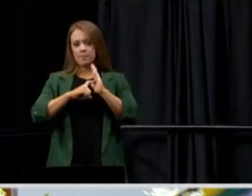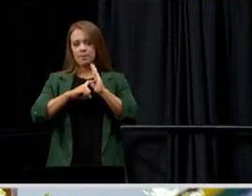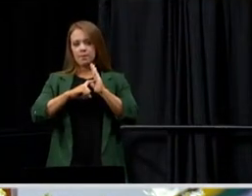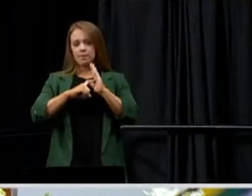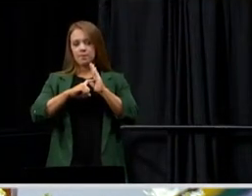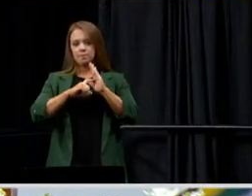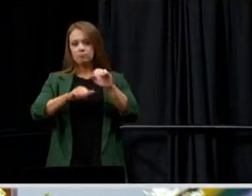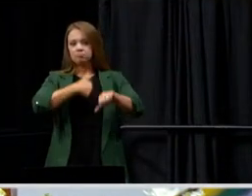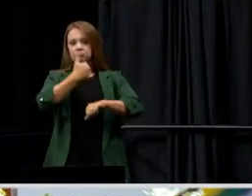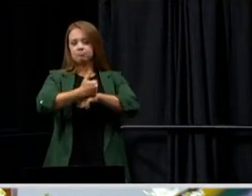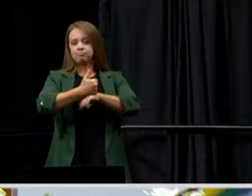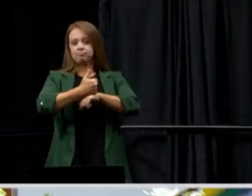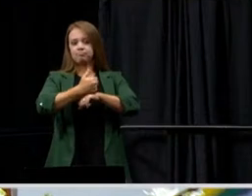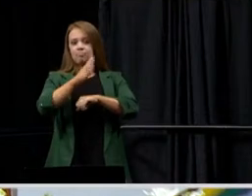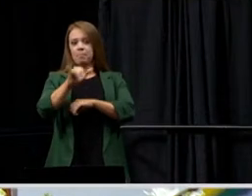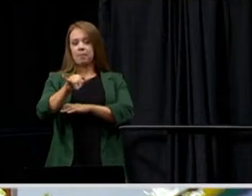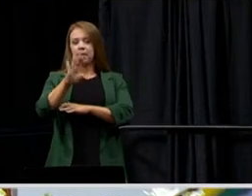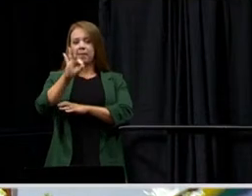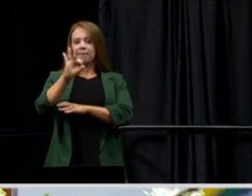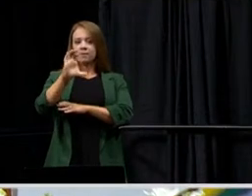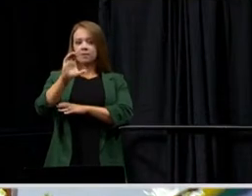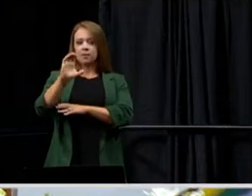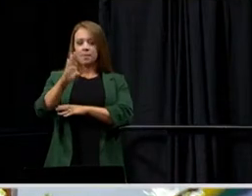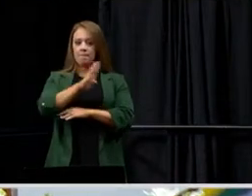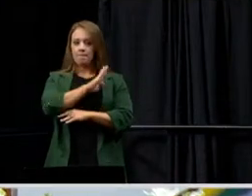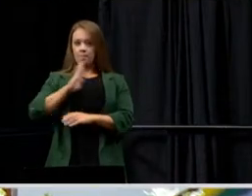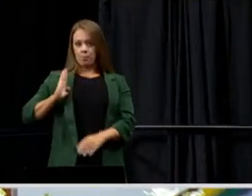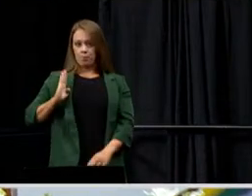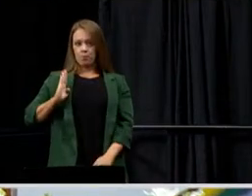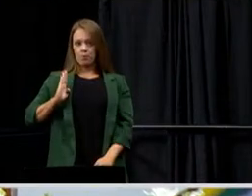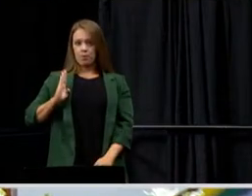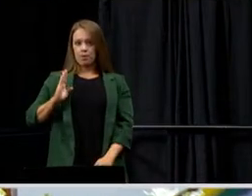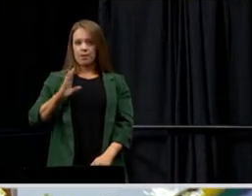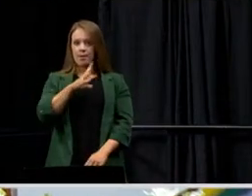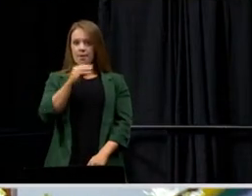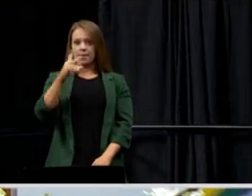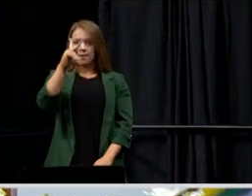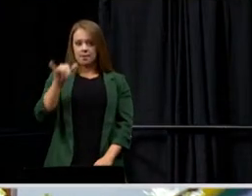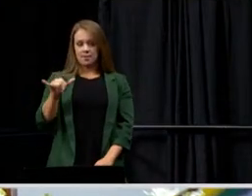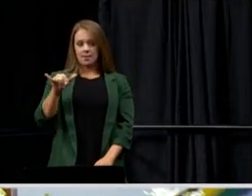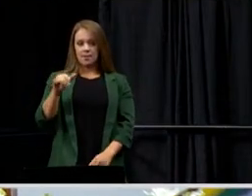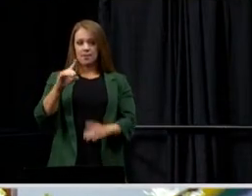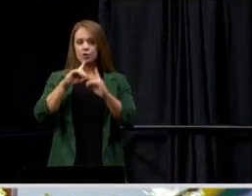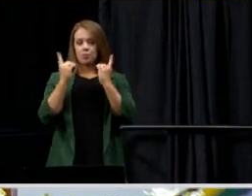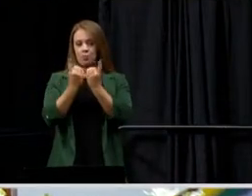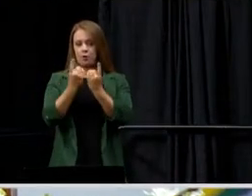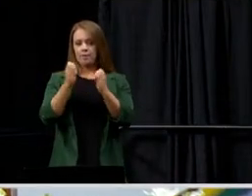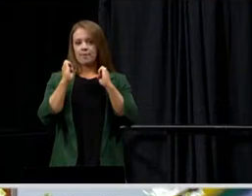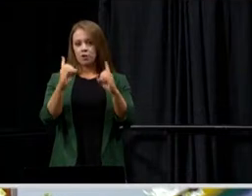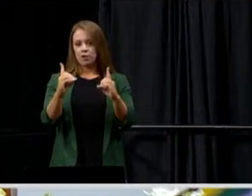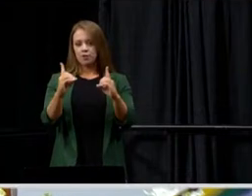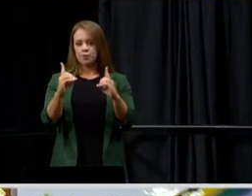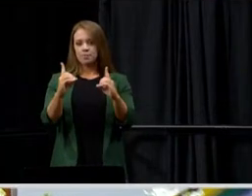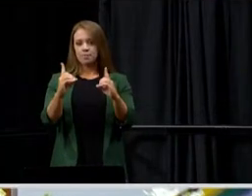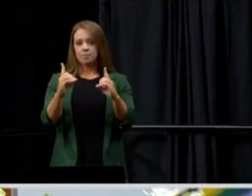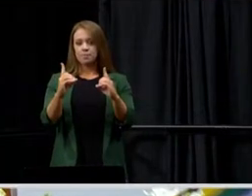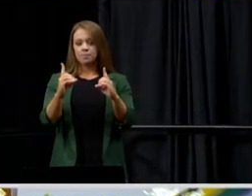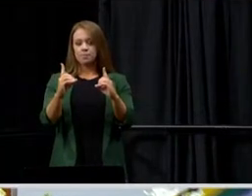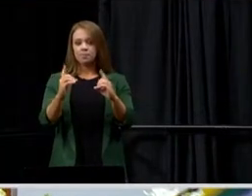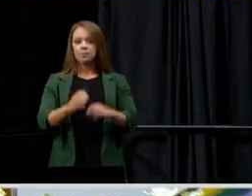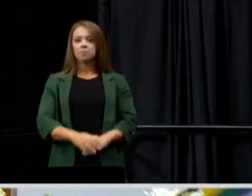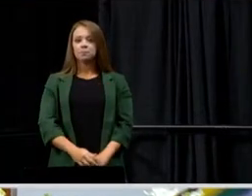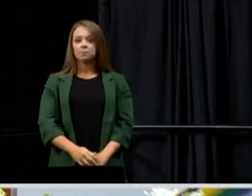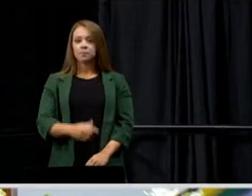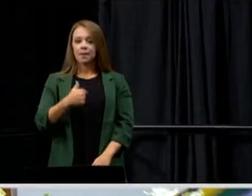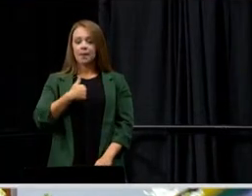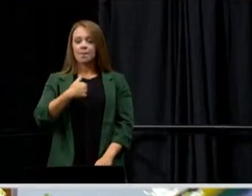forth by the Fayette County Board of Education and the Kentucky Department of Education. Therefore, I